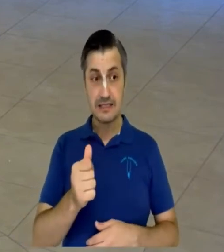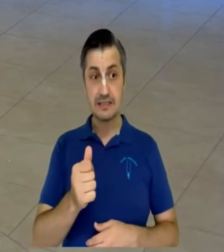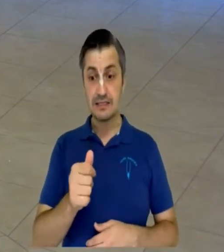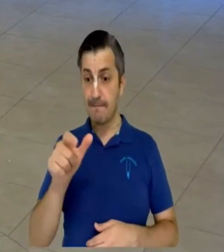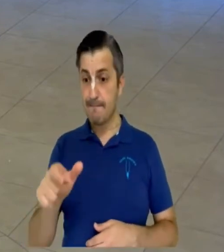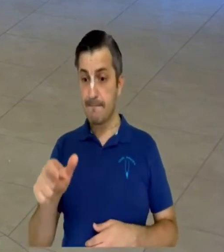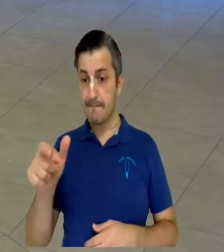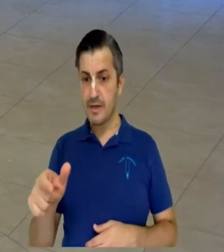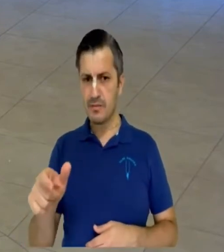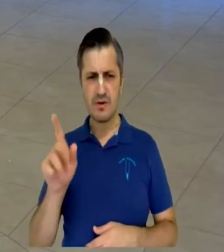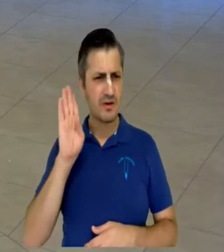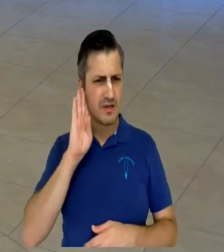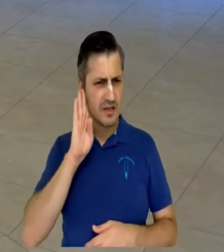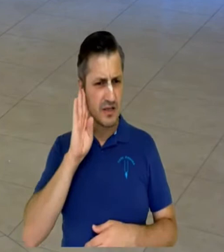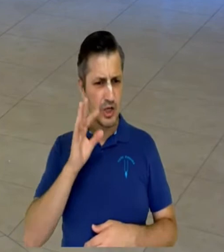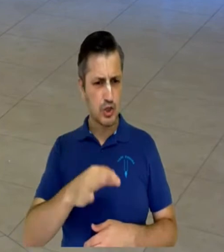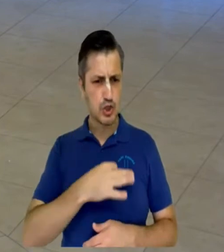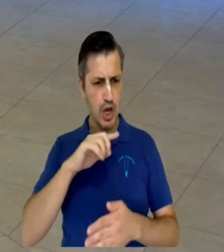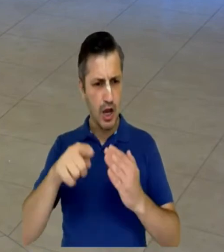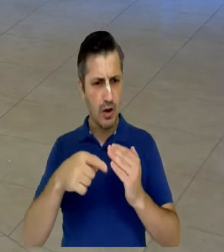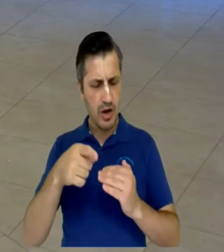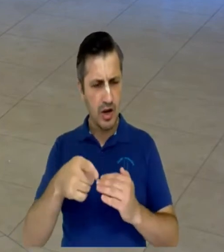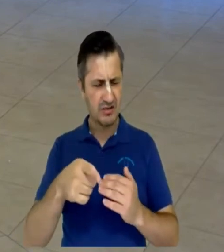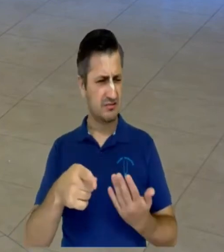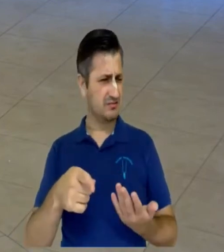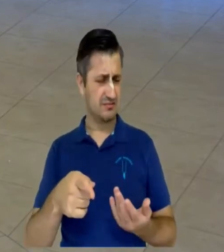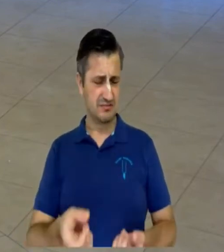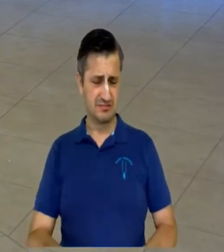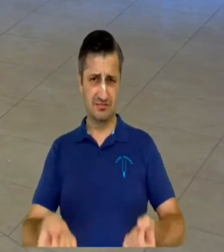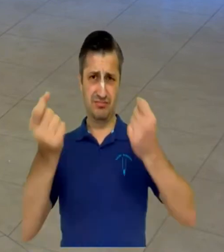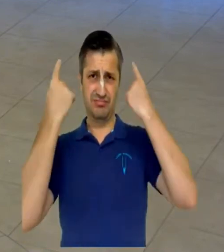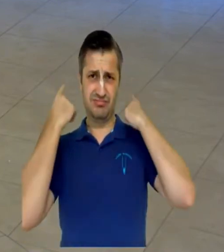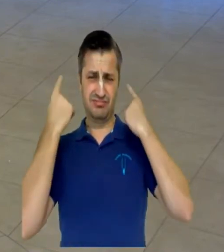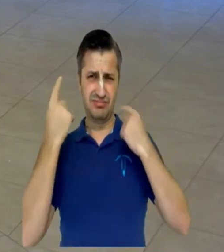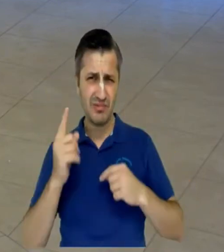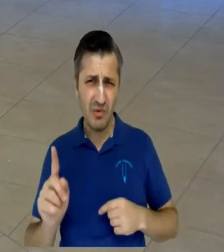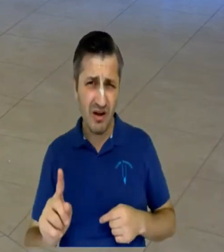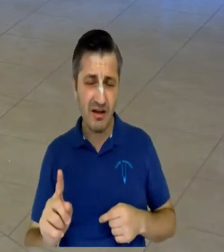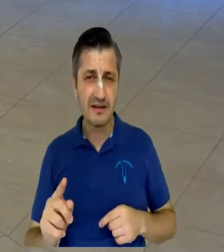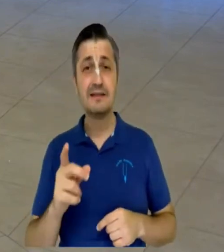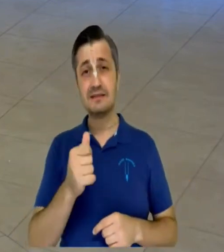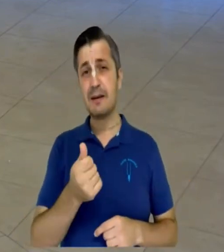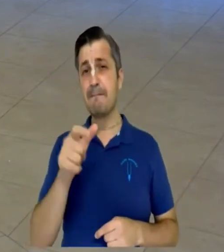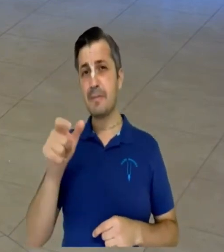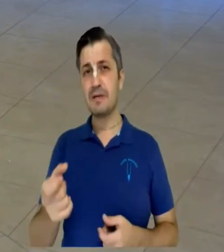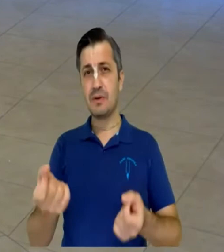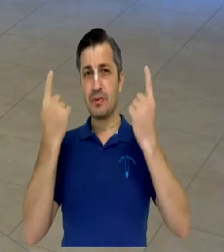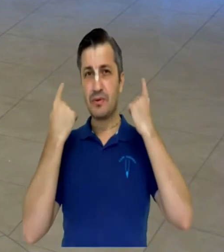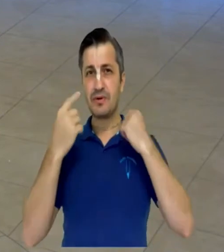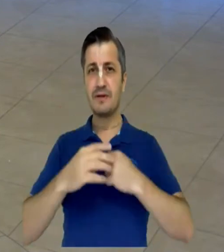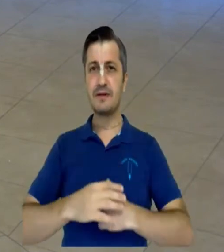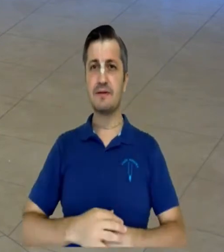after hearing for so long, they just cannot understand. And here again, it's a similar thing. Even they